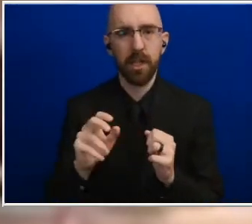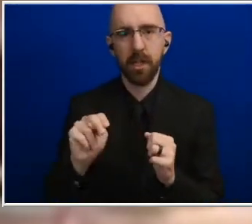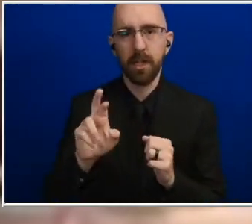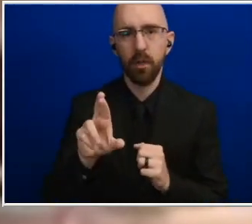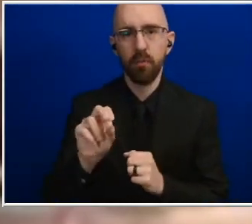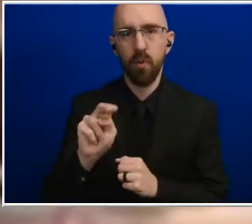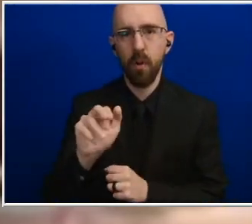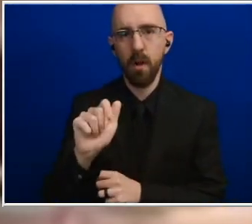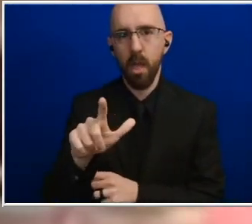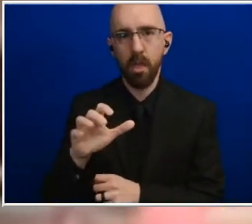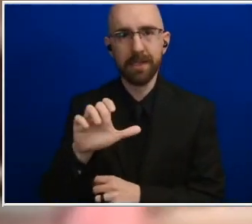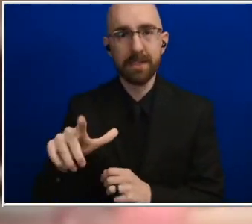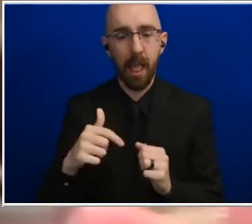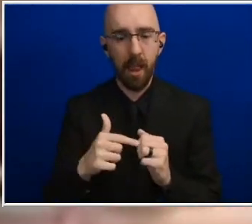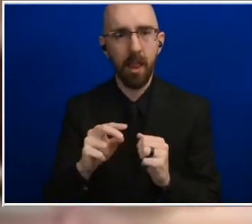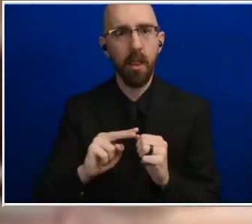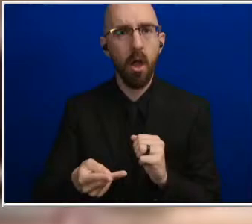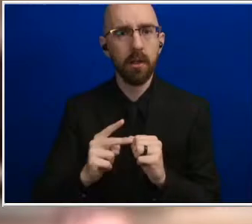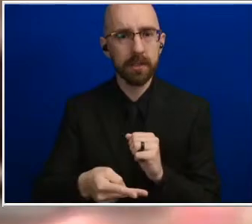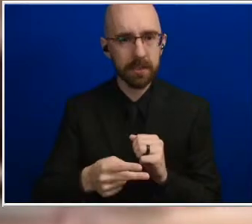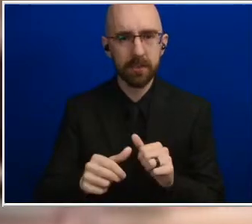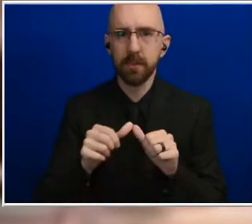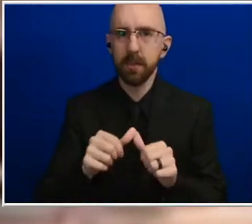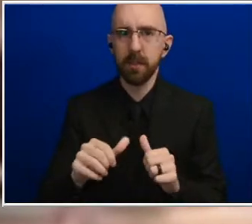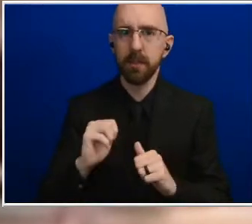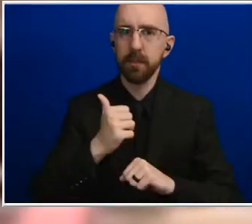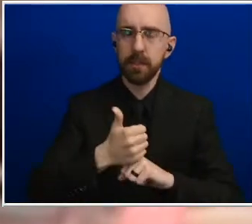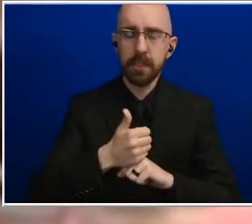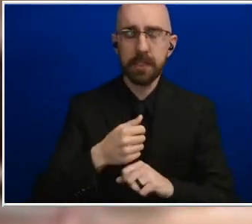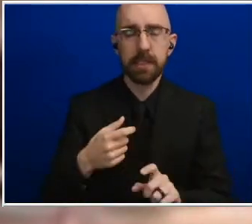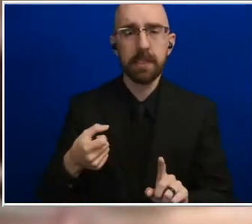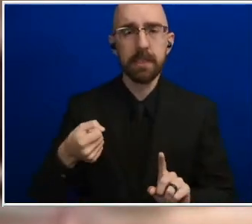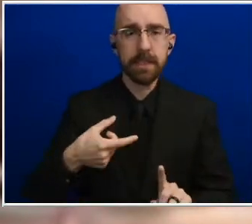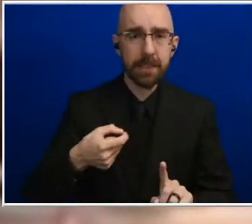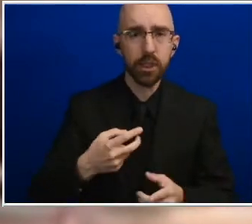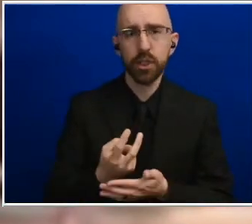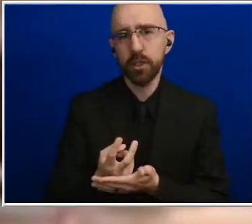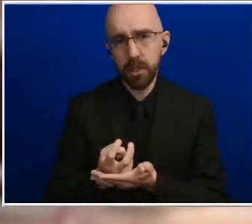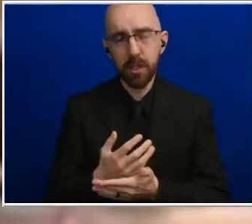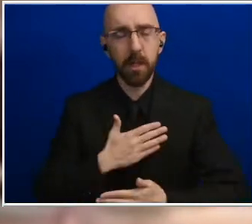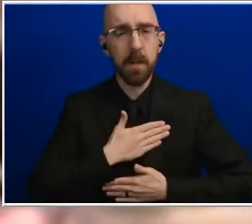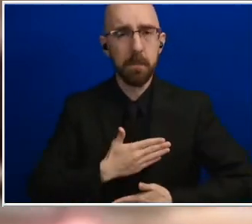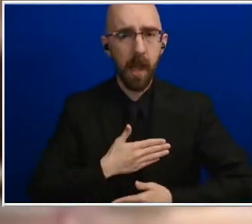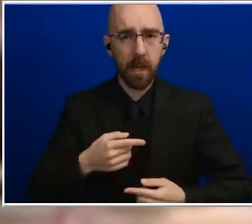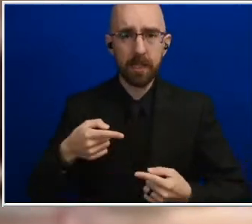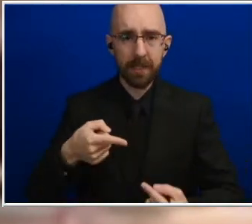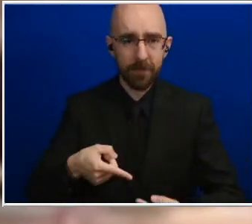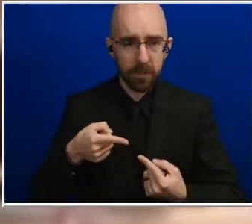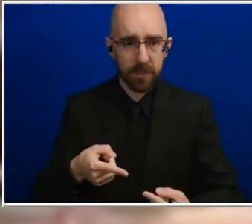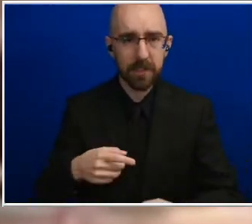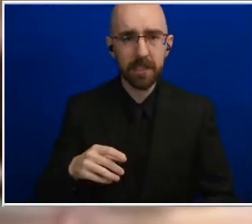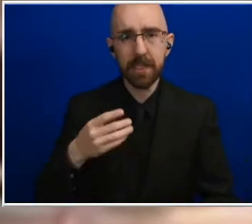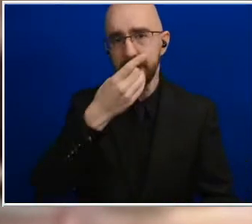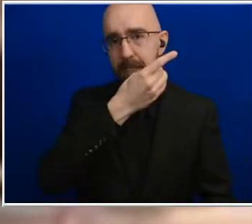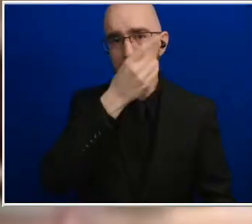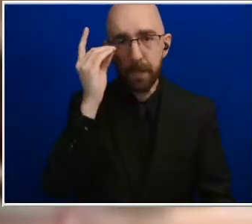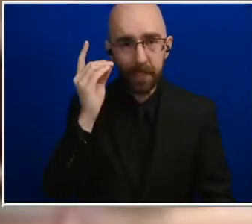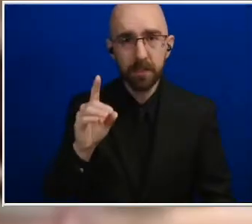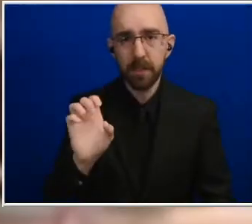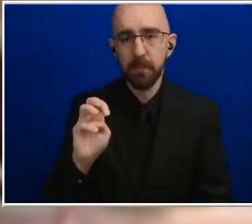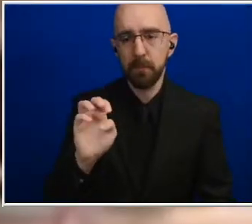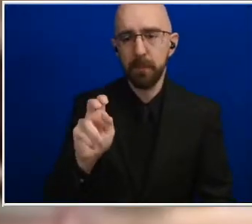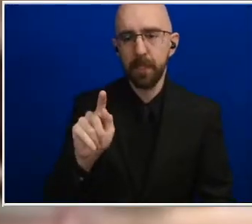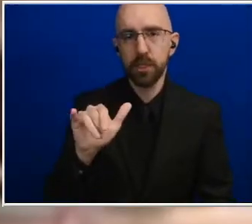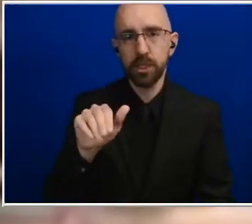a gradual onset of seizures, motor difficulties, dementia-like aspects,